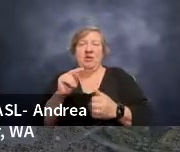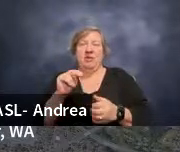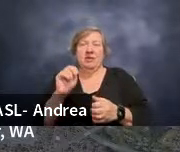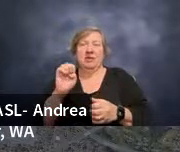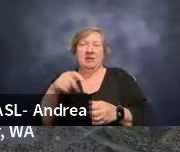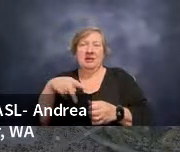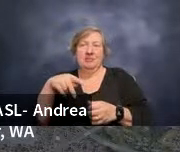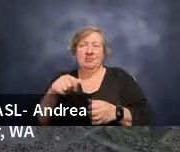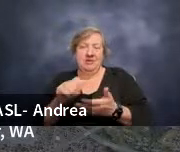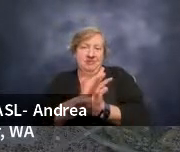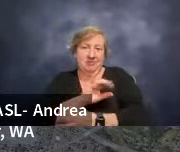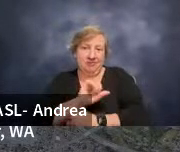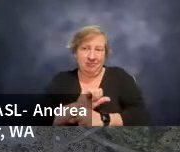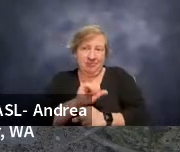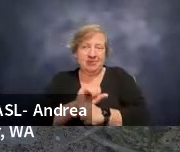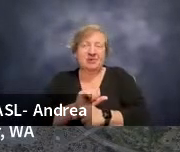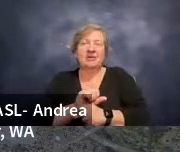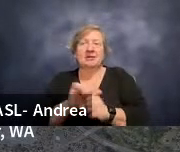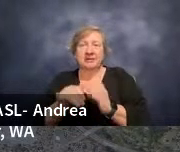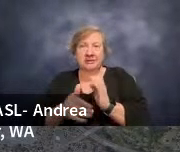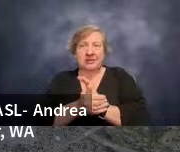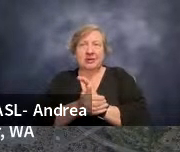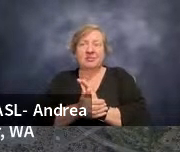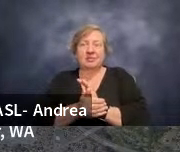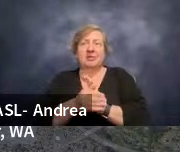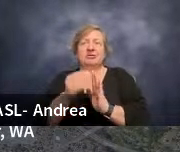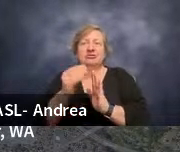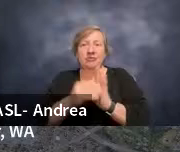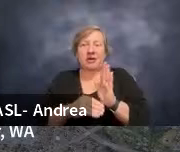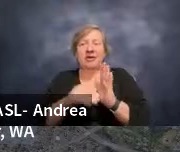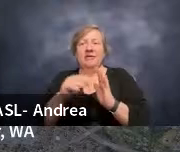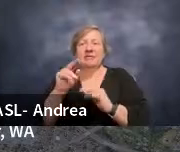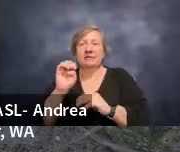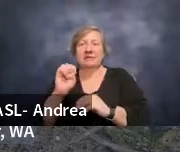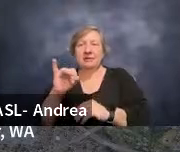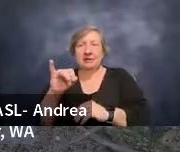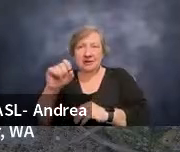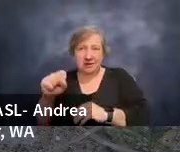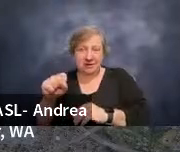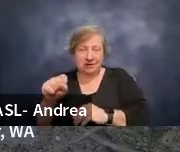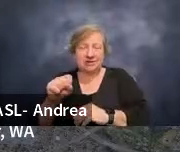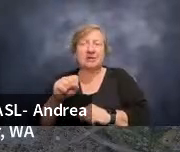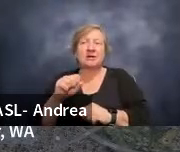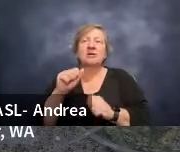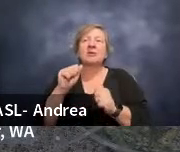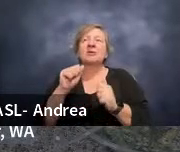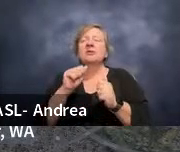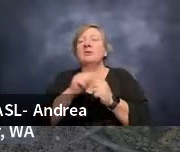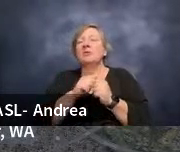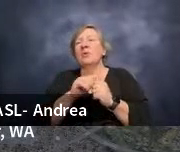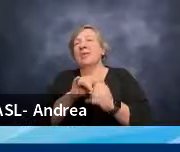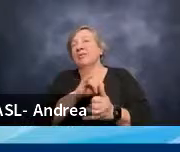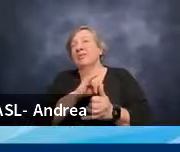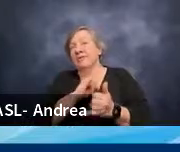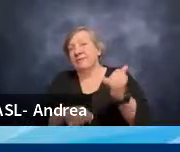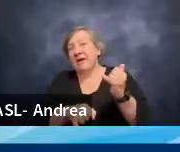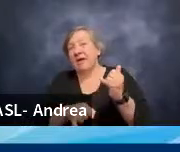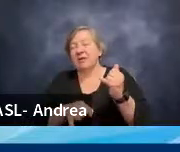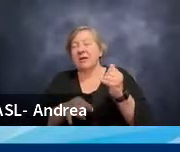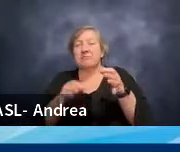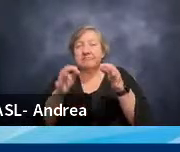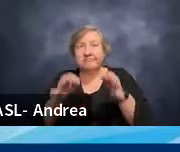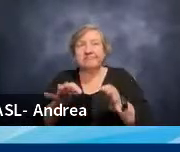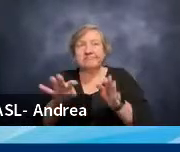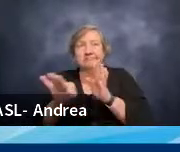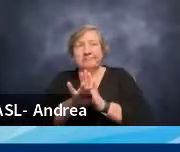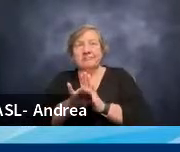the supplemental draft EIS, followed by the final and a record of decision. We need to have that